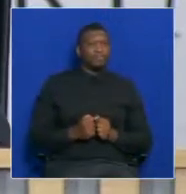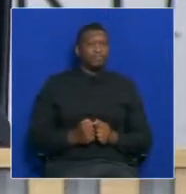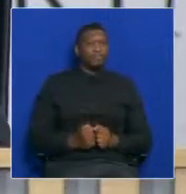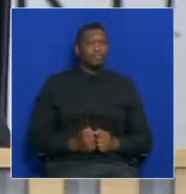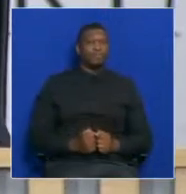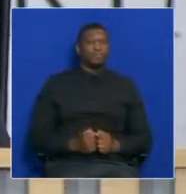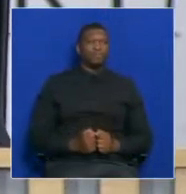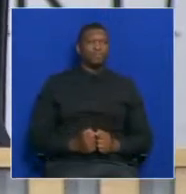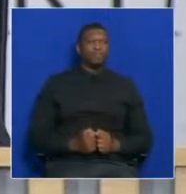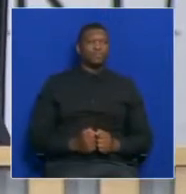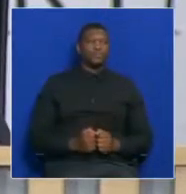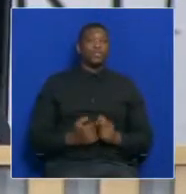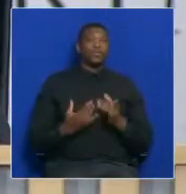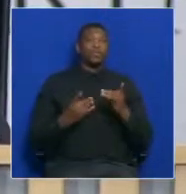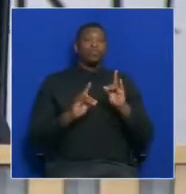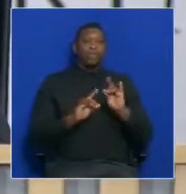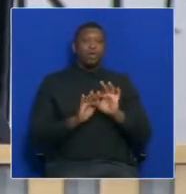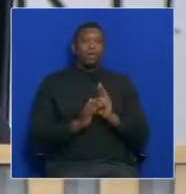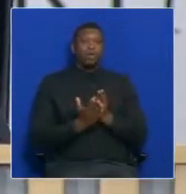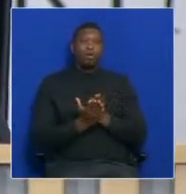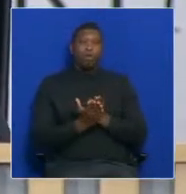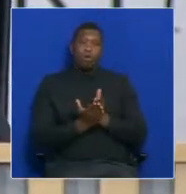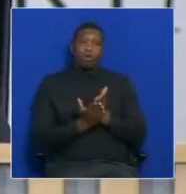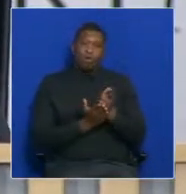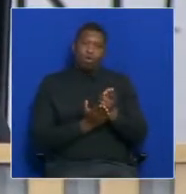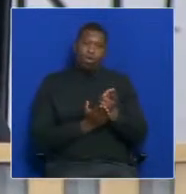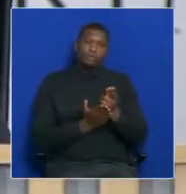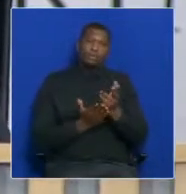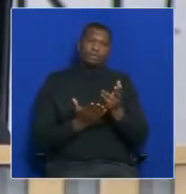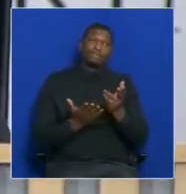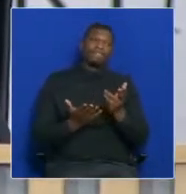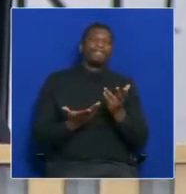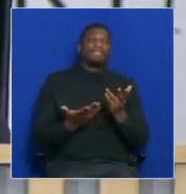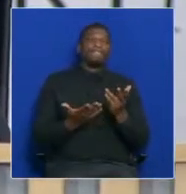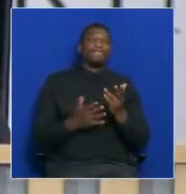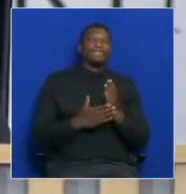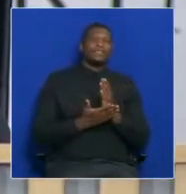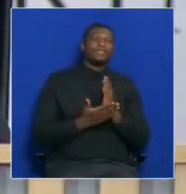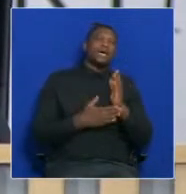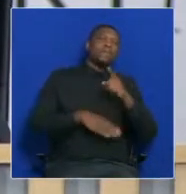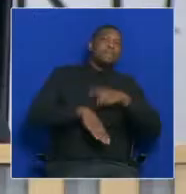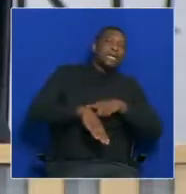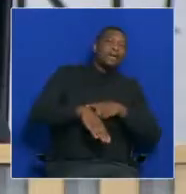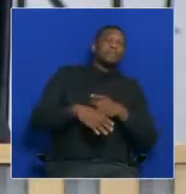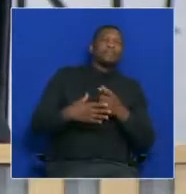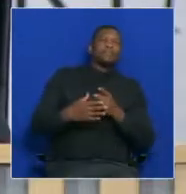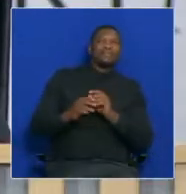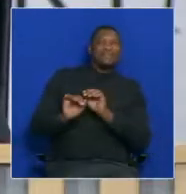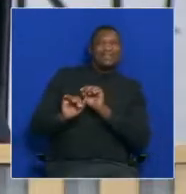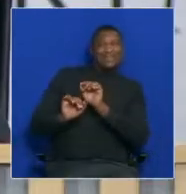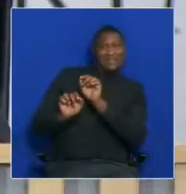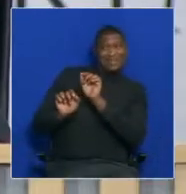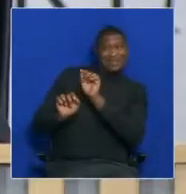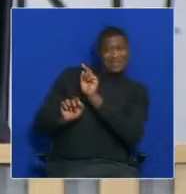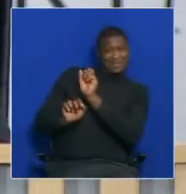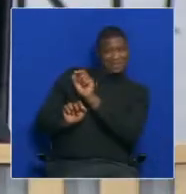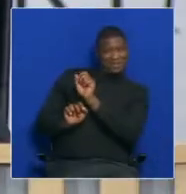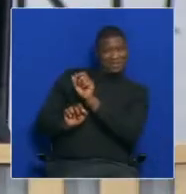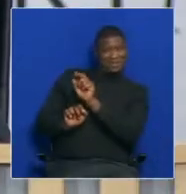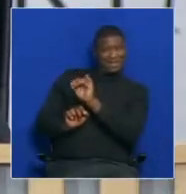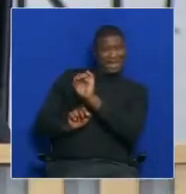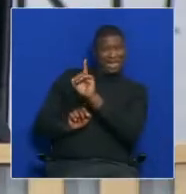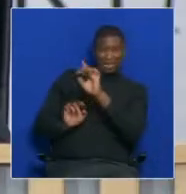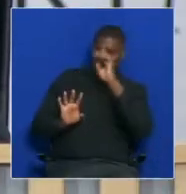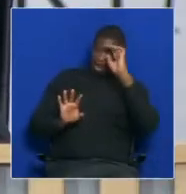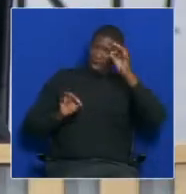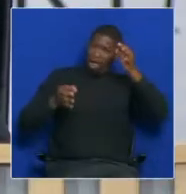Chair, to be honest, I sometimes the decisions that the ID would take, I wouldn't really understand.